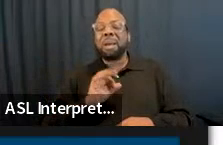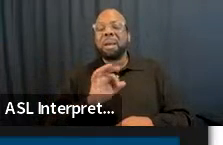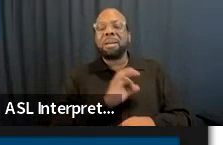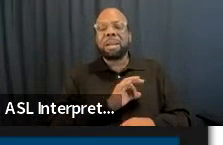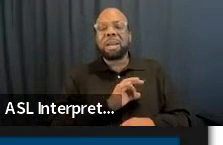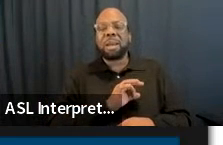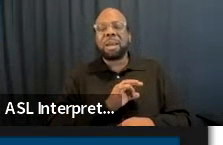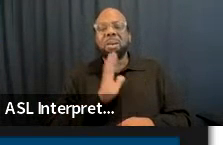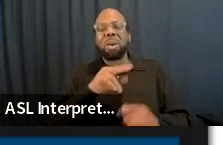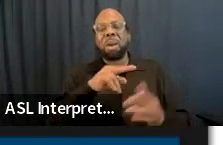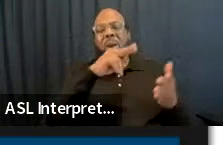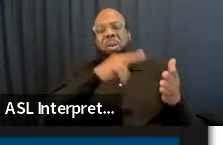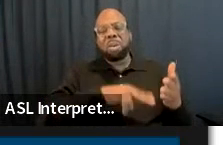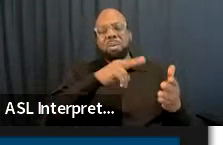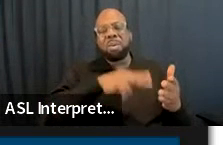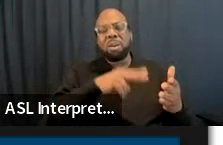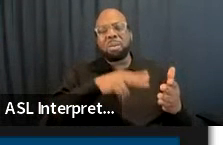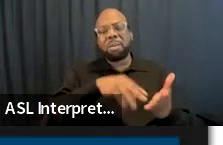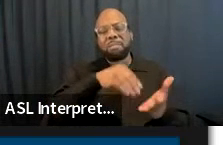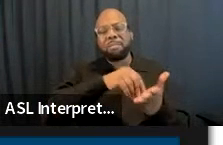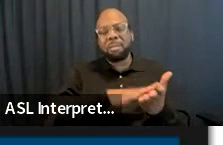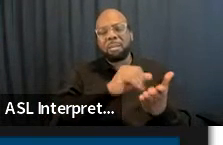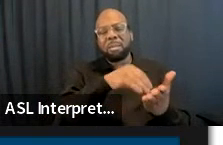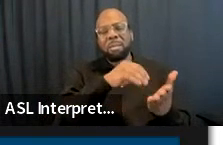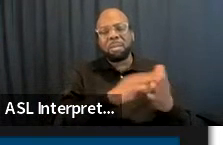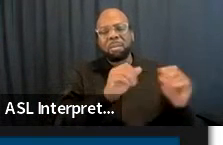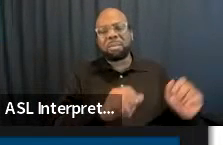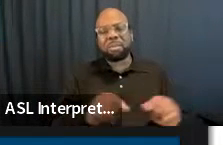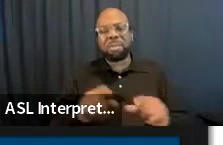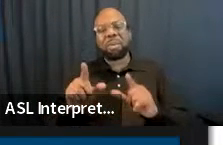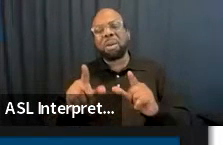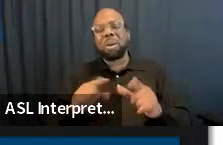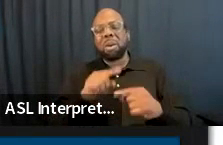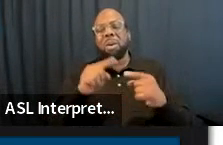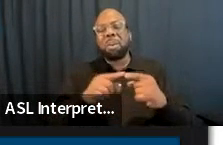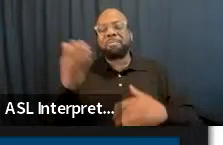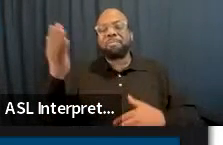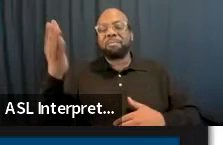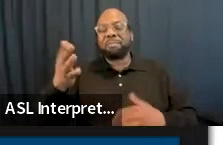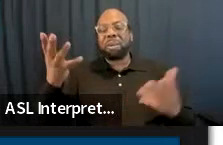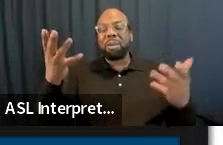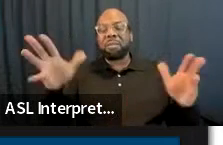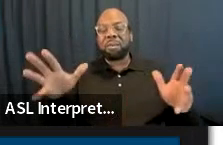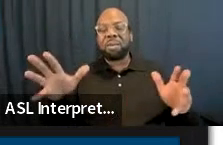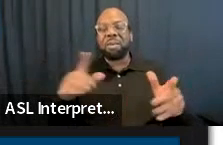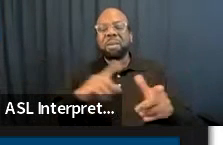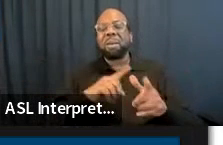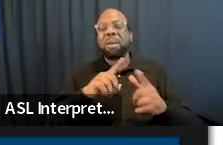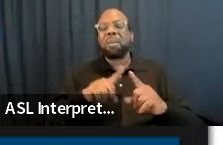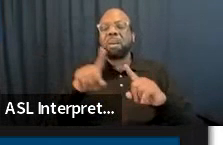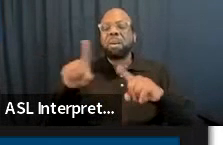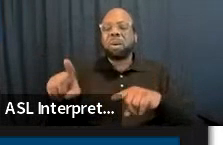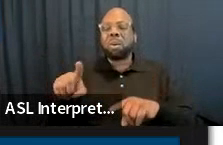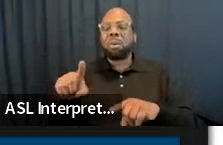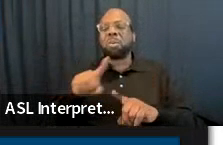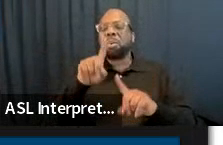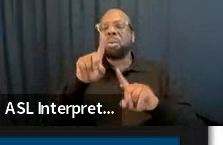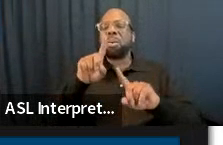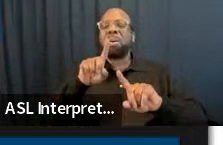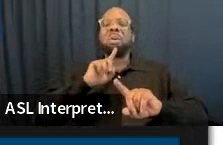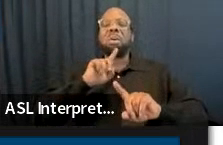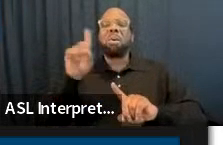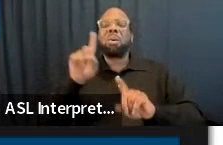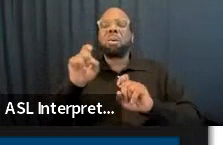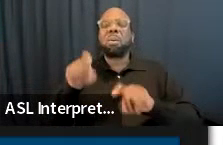live Q&A session afterwards. Once the presentation is over, we will move into a Q&A portion of the evening. You